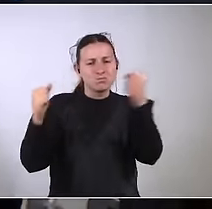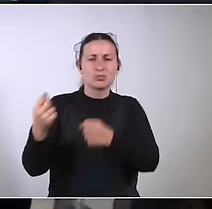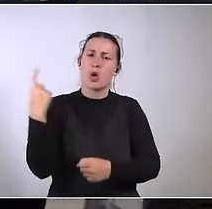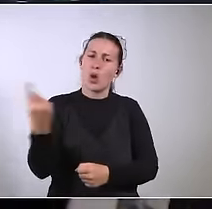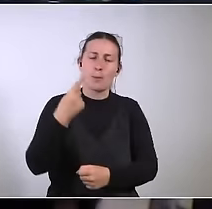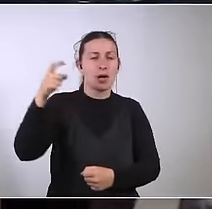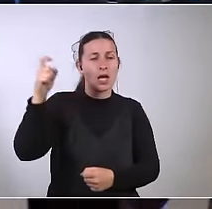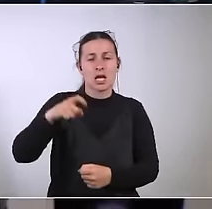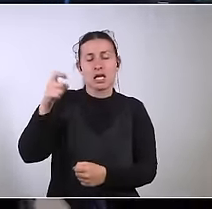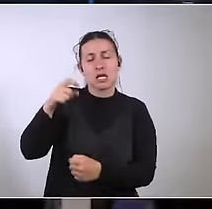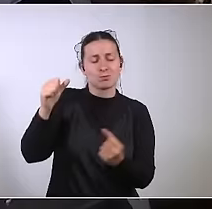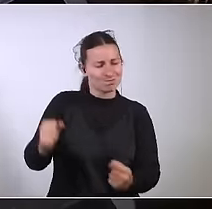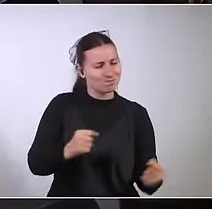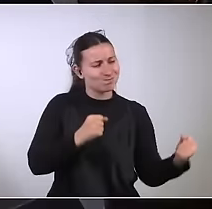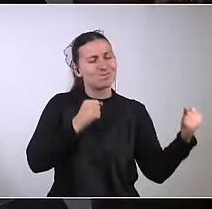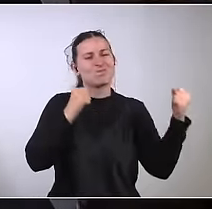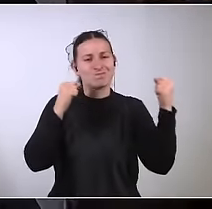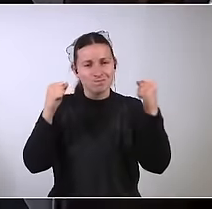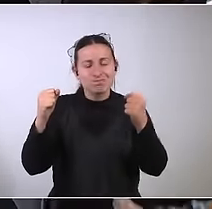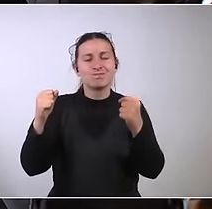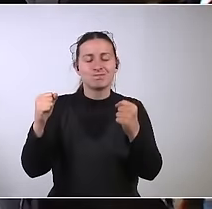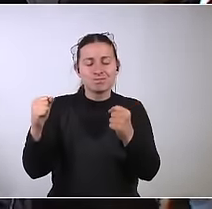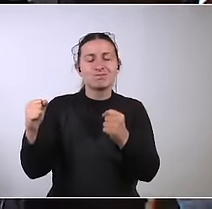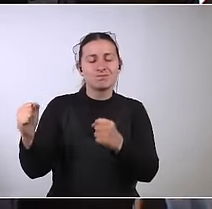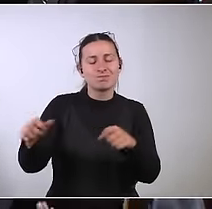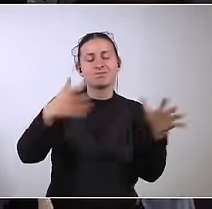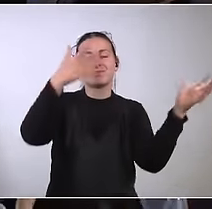to pull down some strongholds.